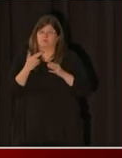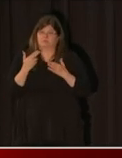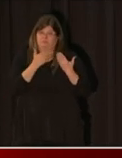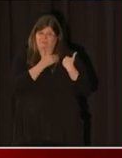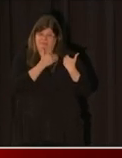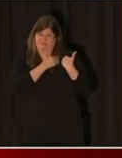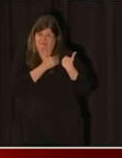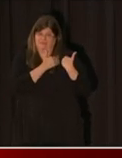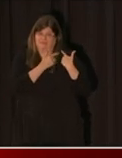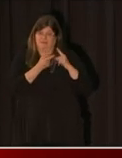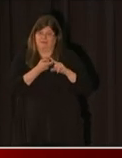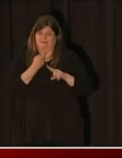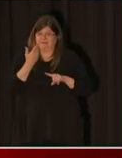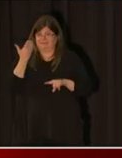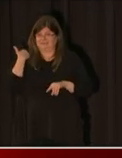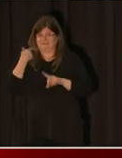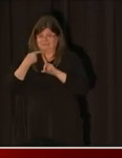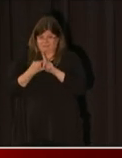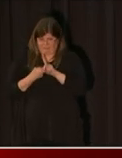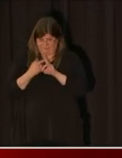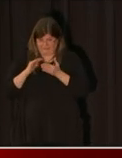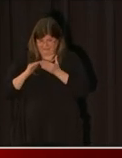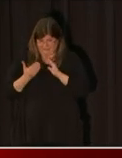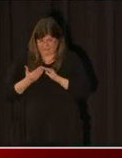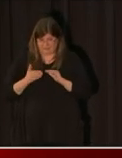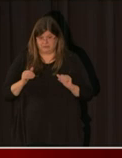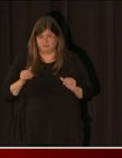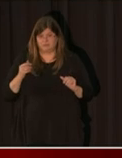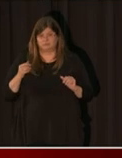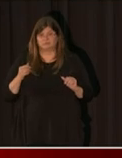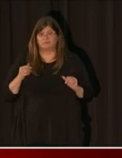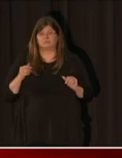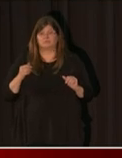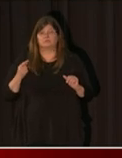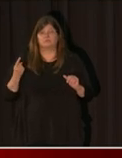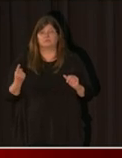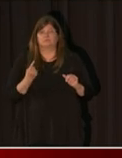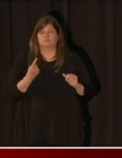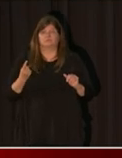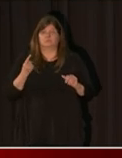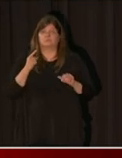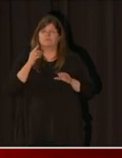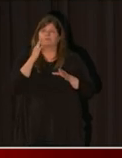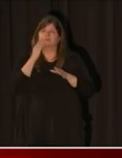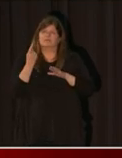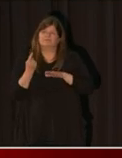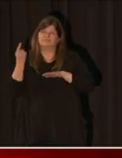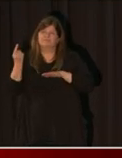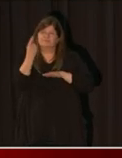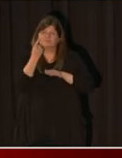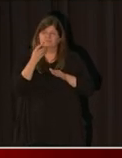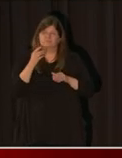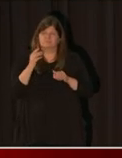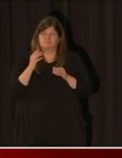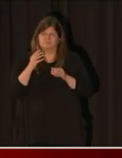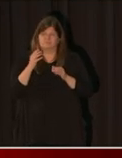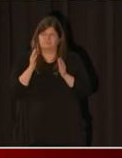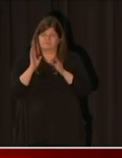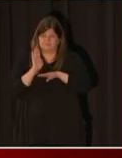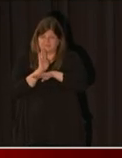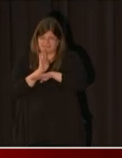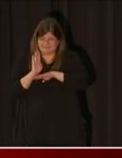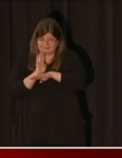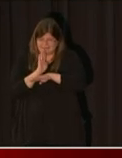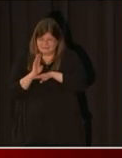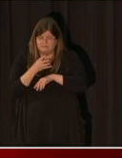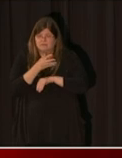commercial federal firearms licensee abruptly ceased accepting any new business. And so that we